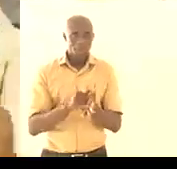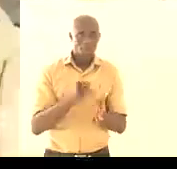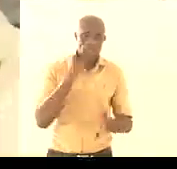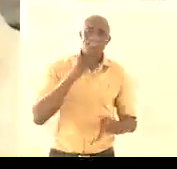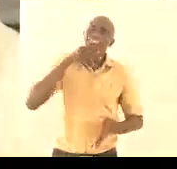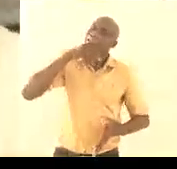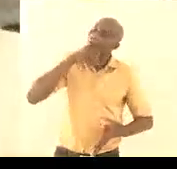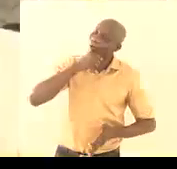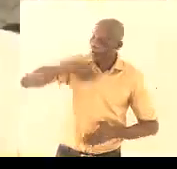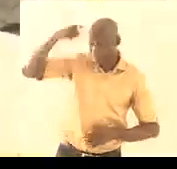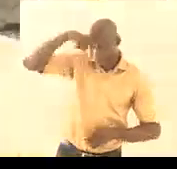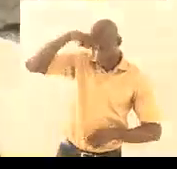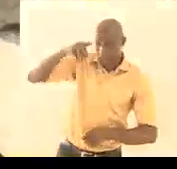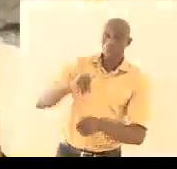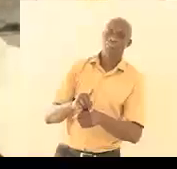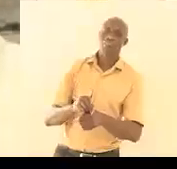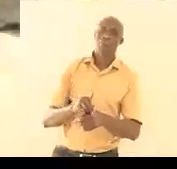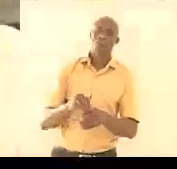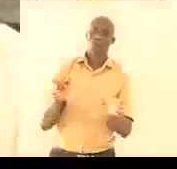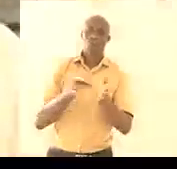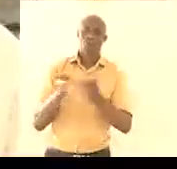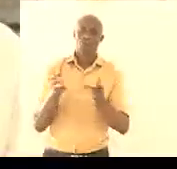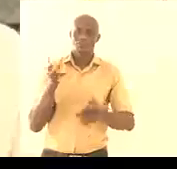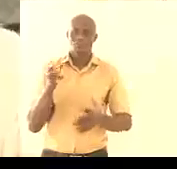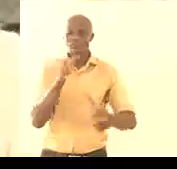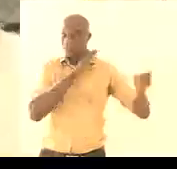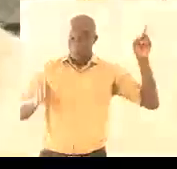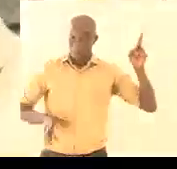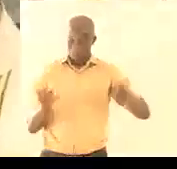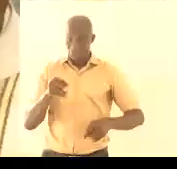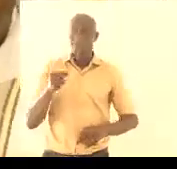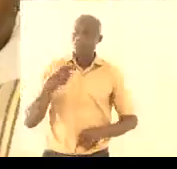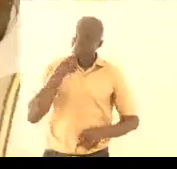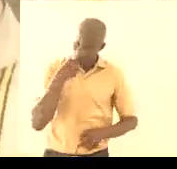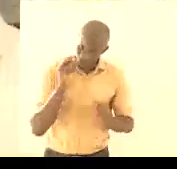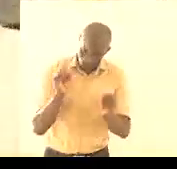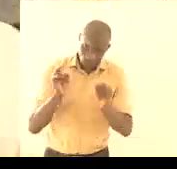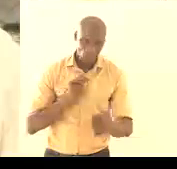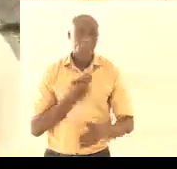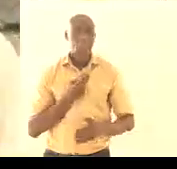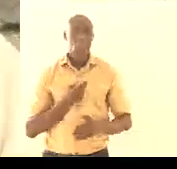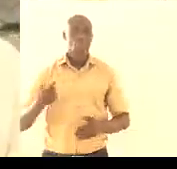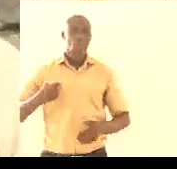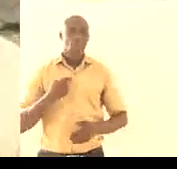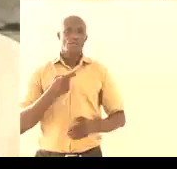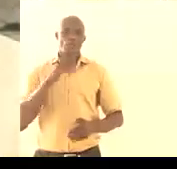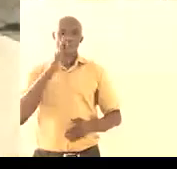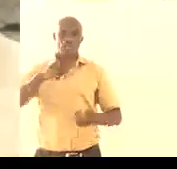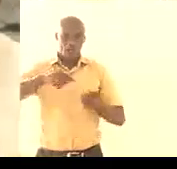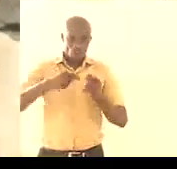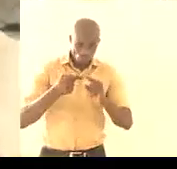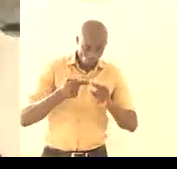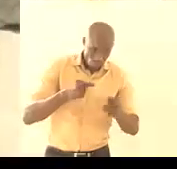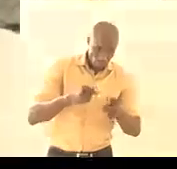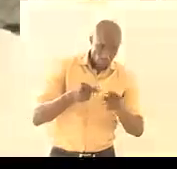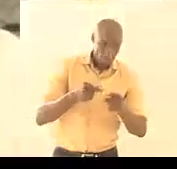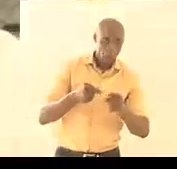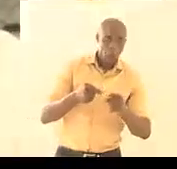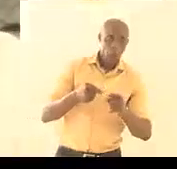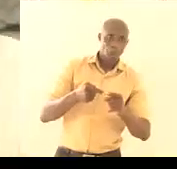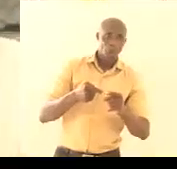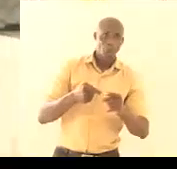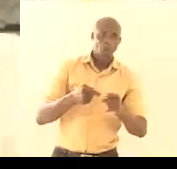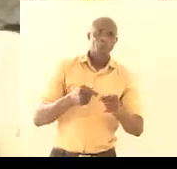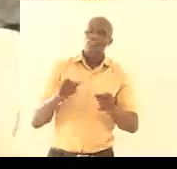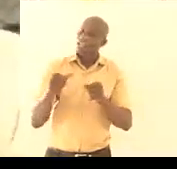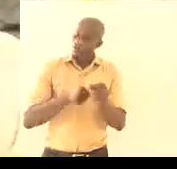That is age-old wisdom, and Jesus Christ himself said it, taught us. We are wounded